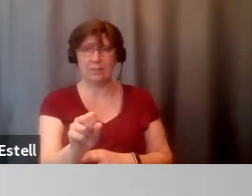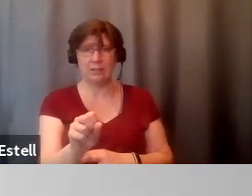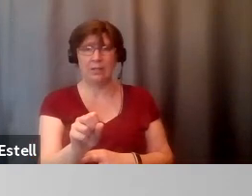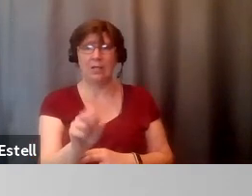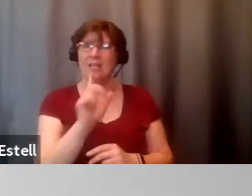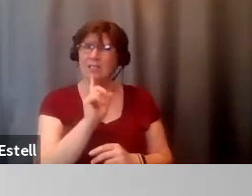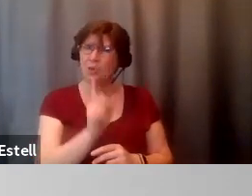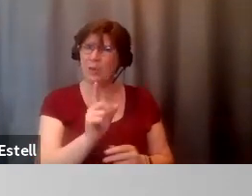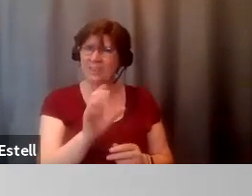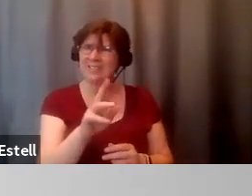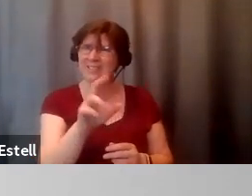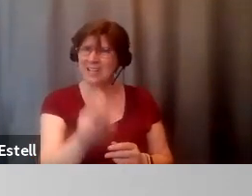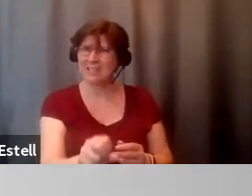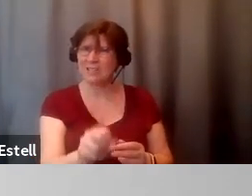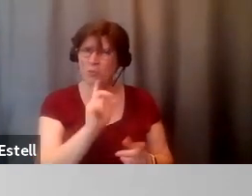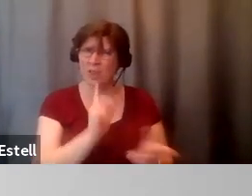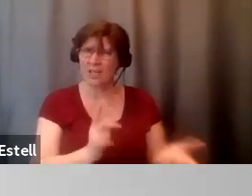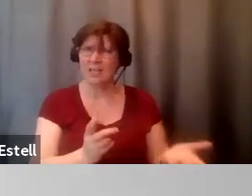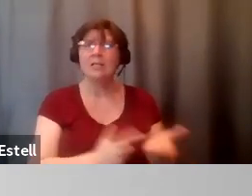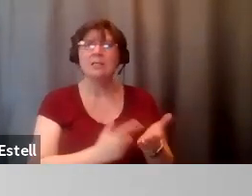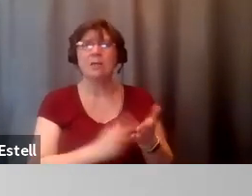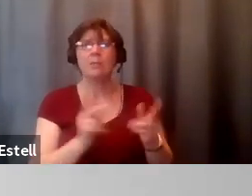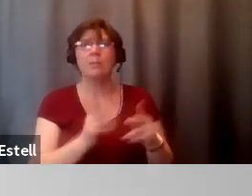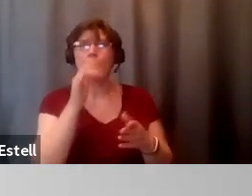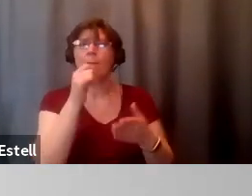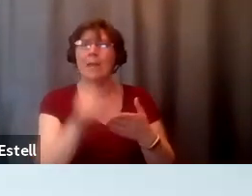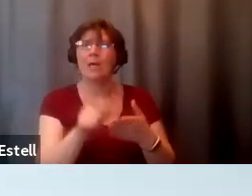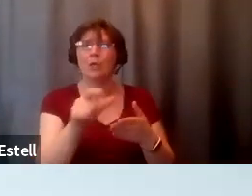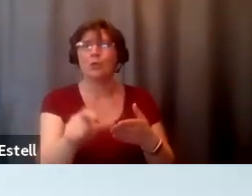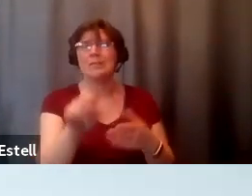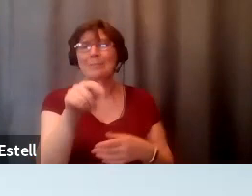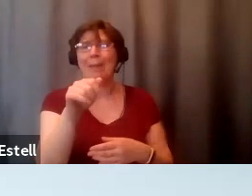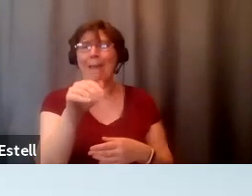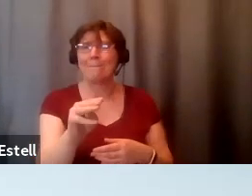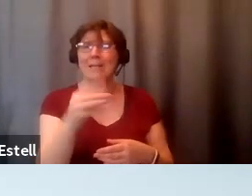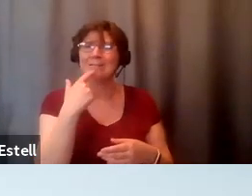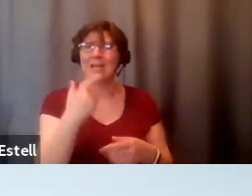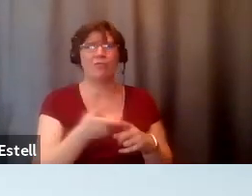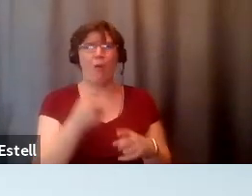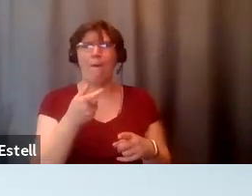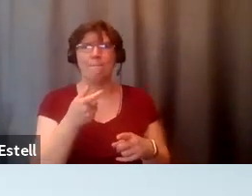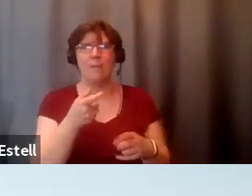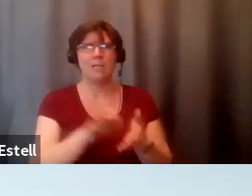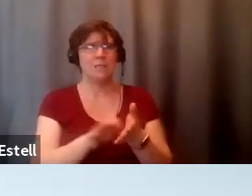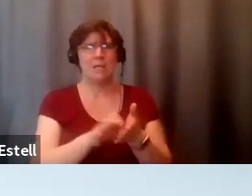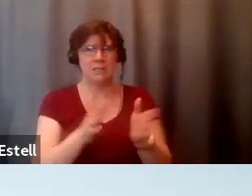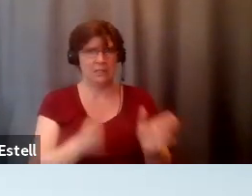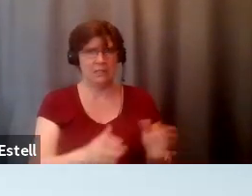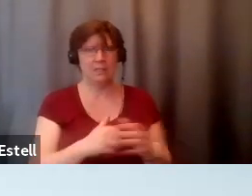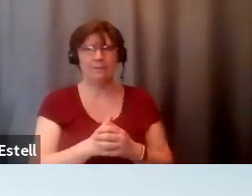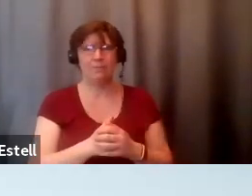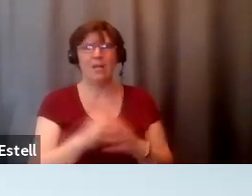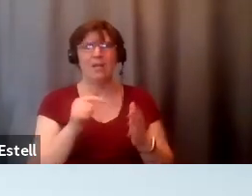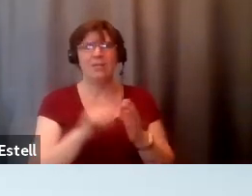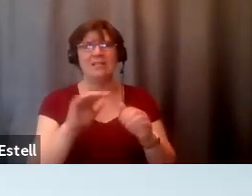it really the census? Sometimes people will mail you spam that says it is from the census. Here's